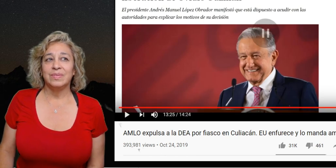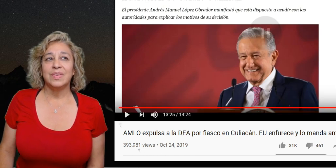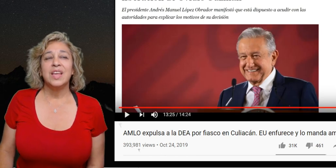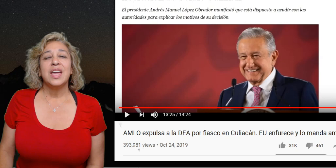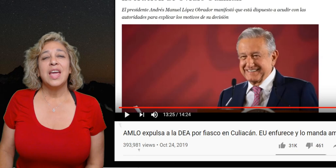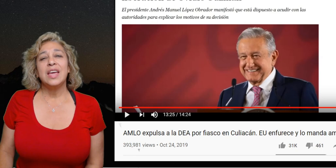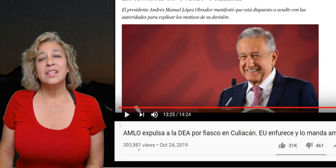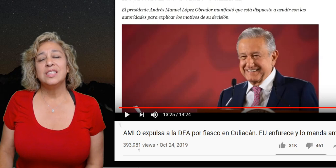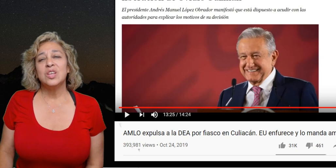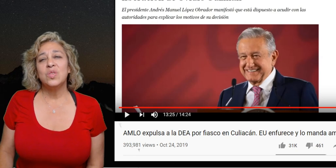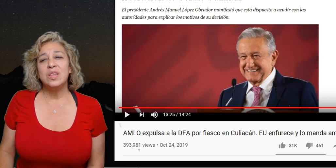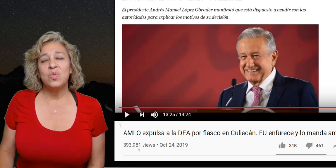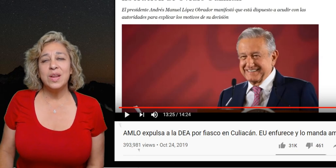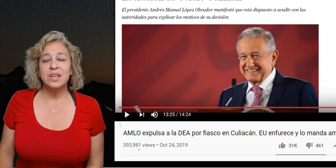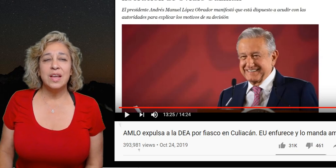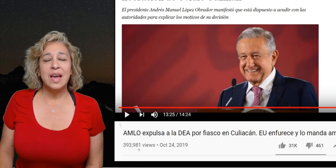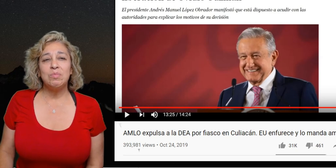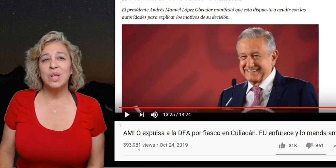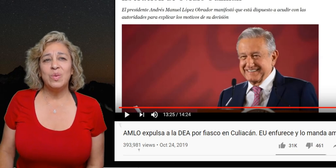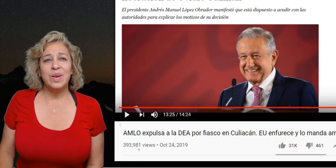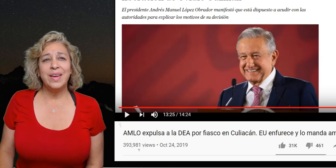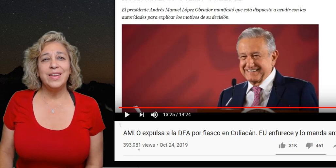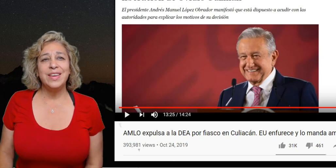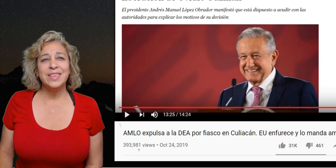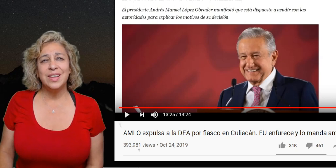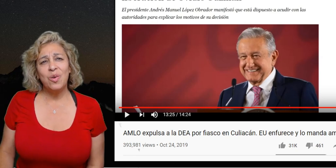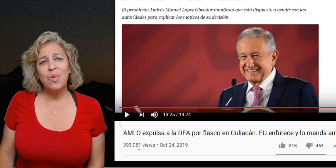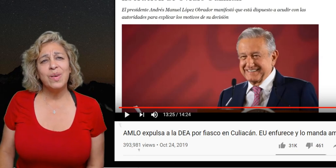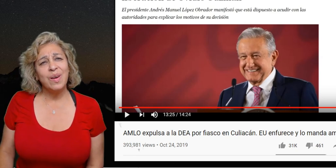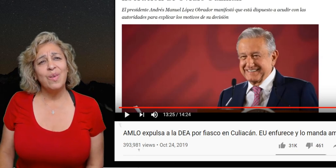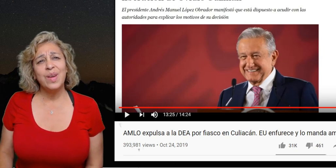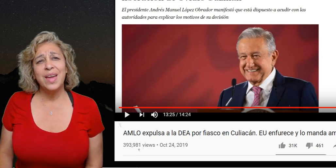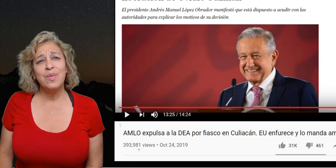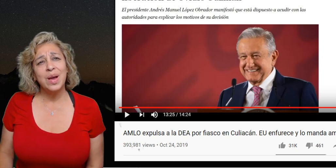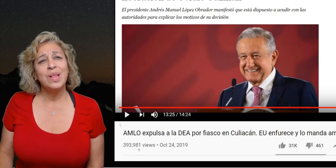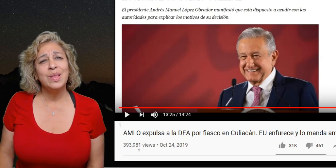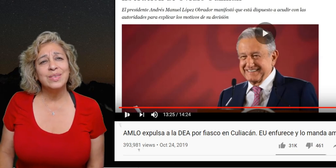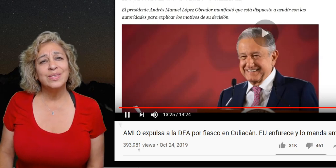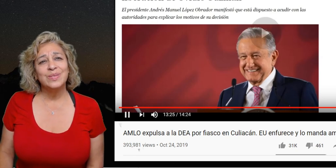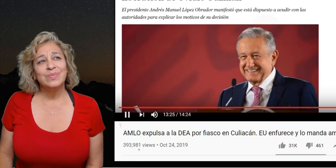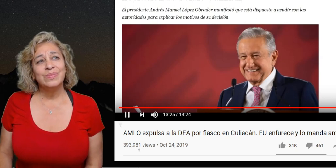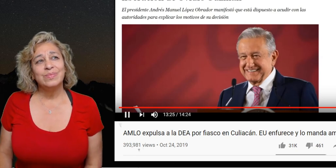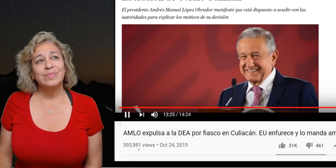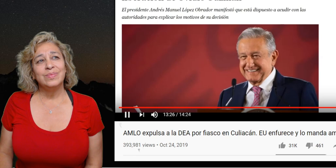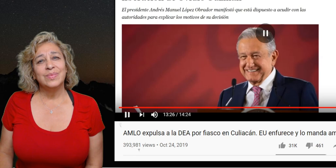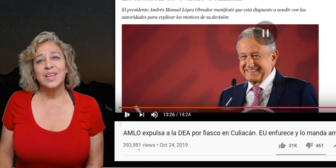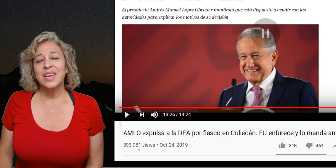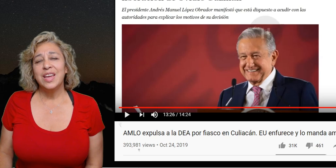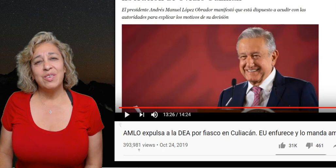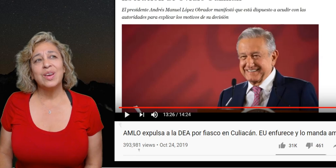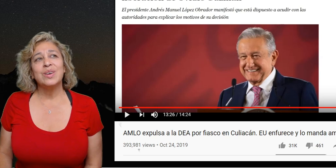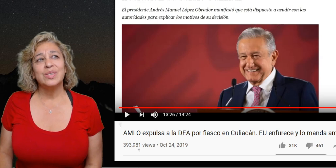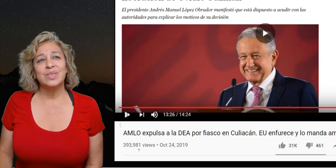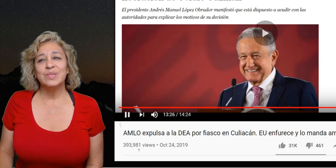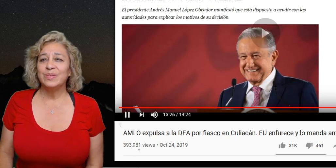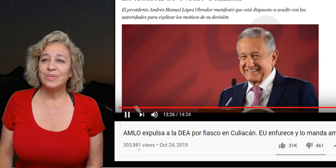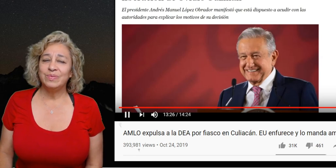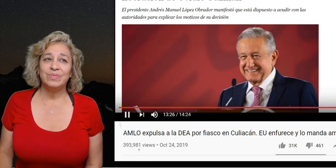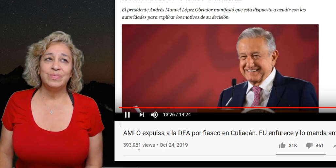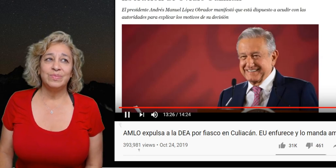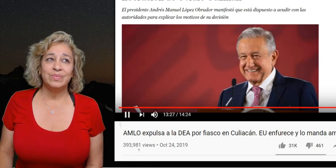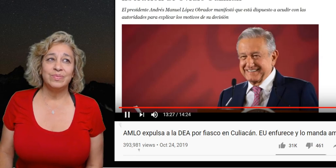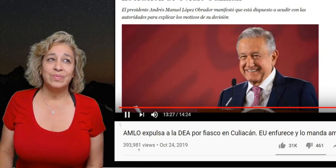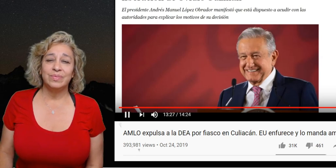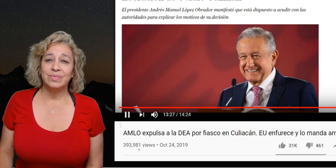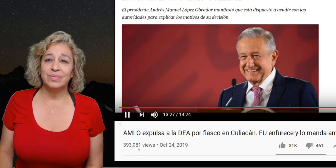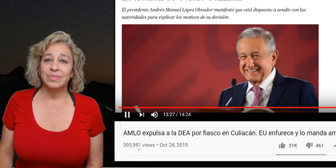bueno. And so they threatened AMLO and he said, oh, okay, well. Órale. Here it goes. Si me